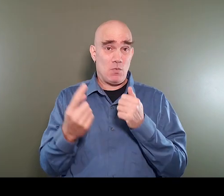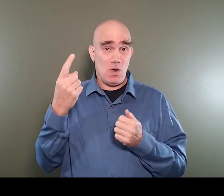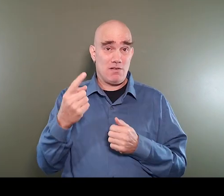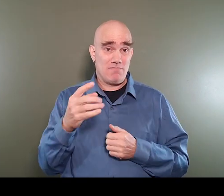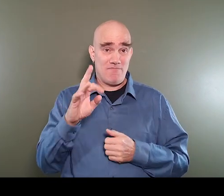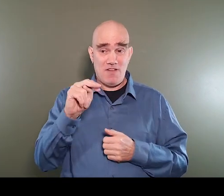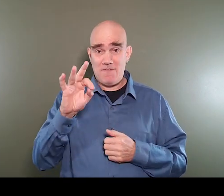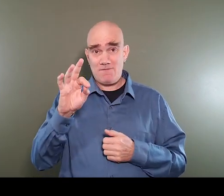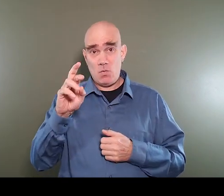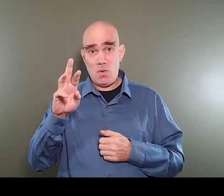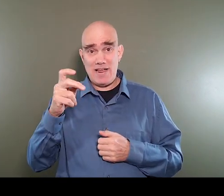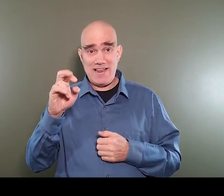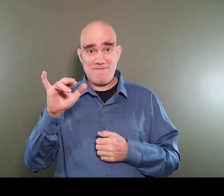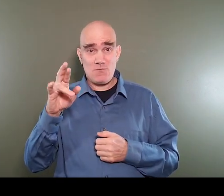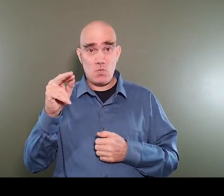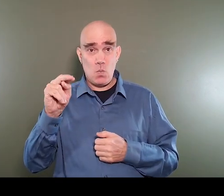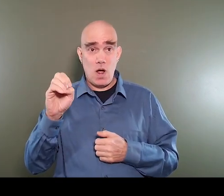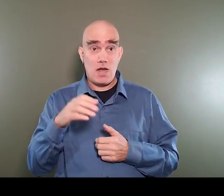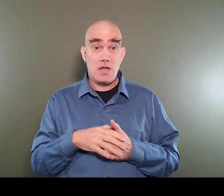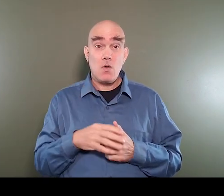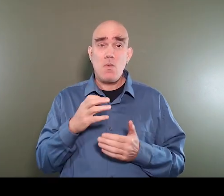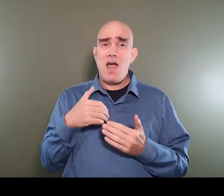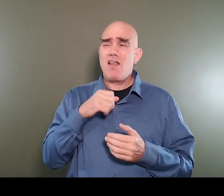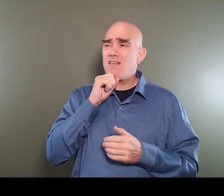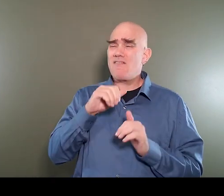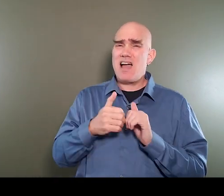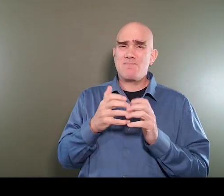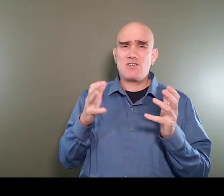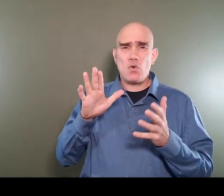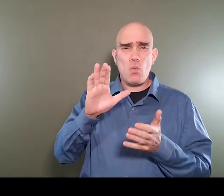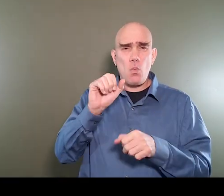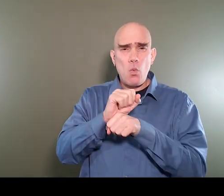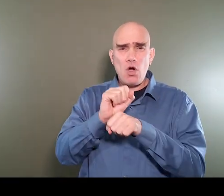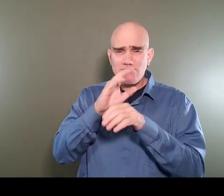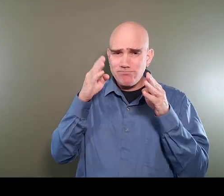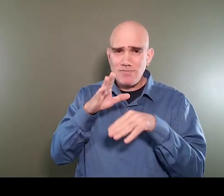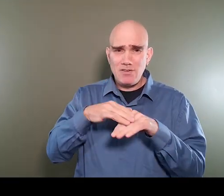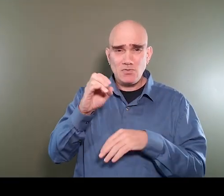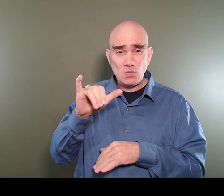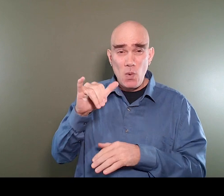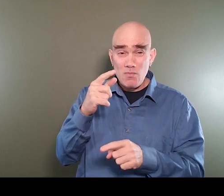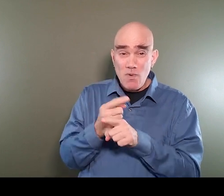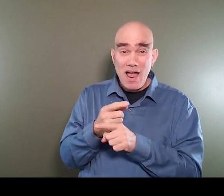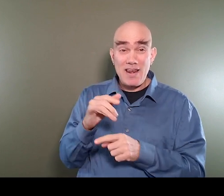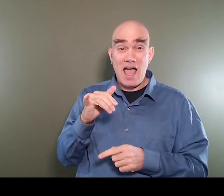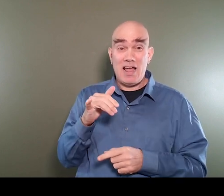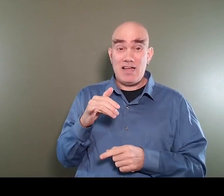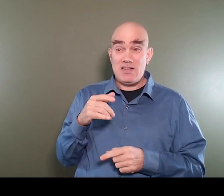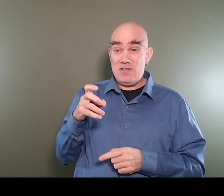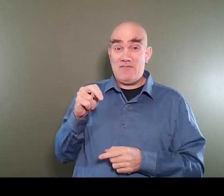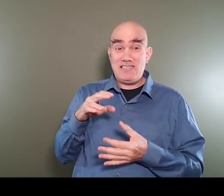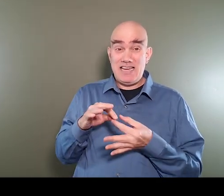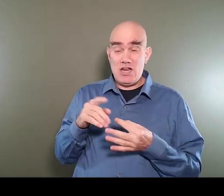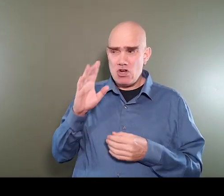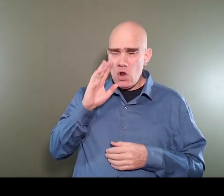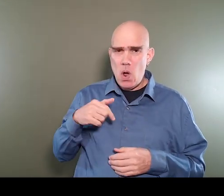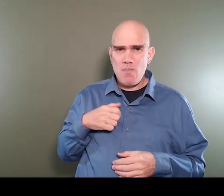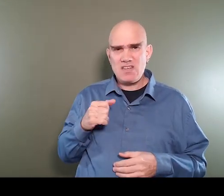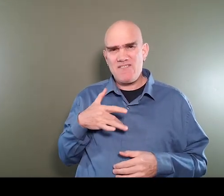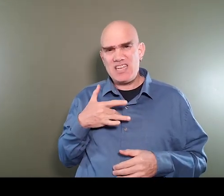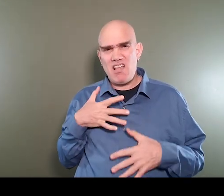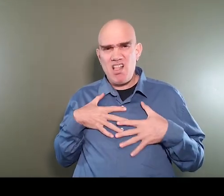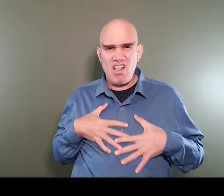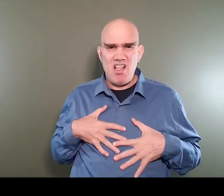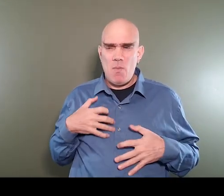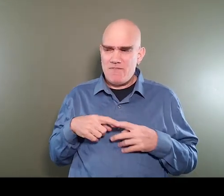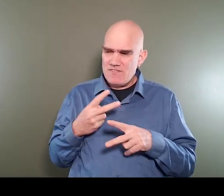fun for everyone. Well, I love how much your work centers joy, right? Like you even said,